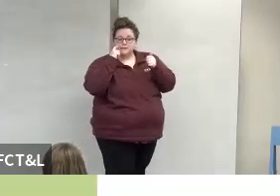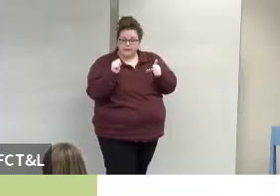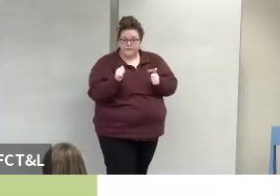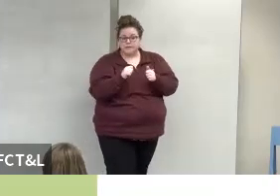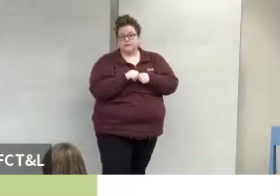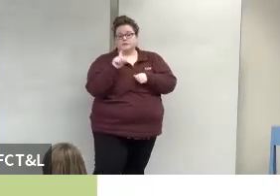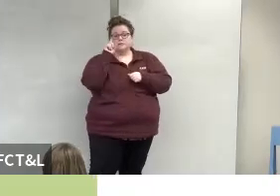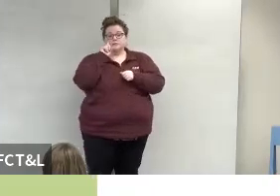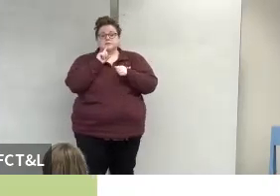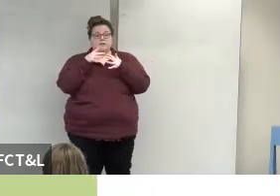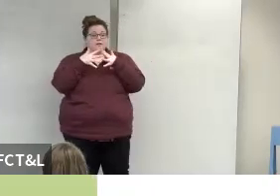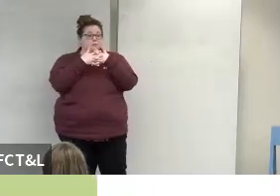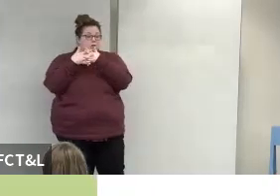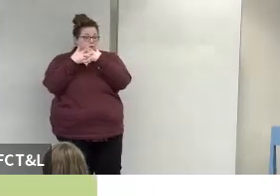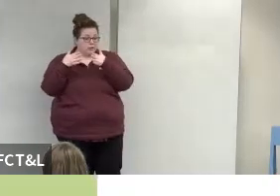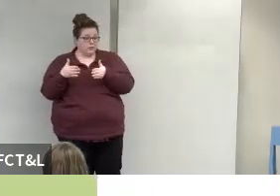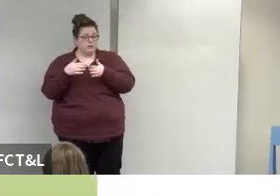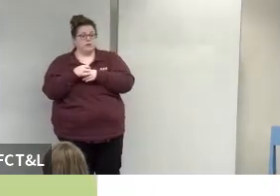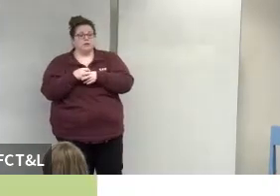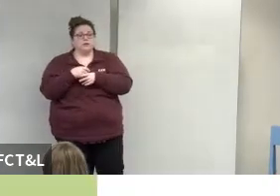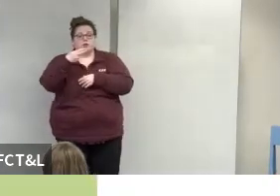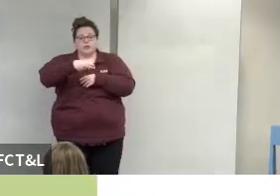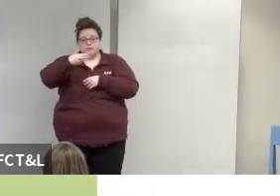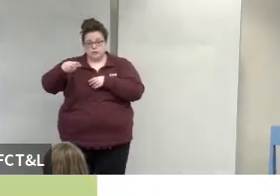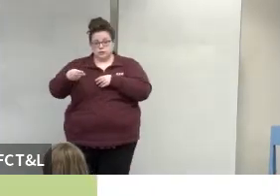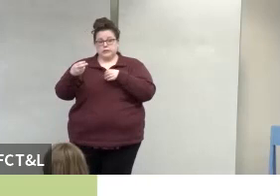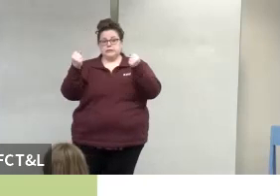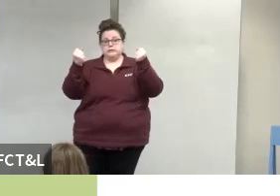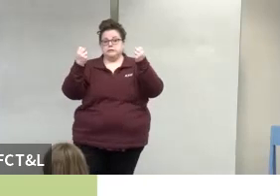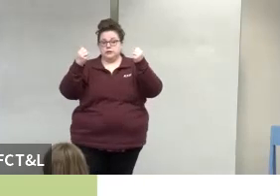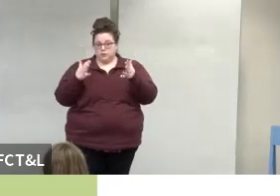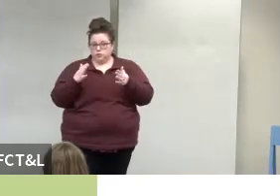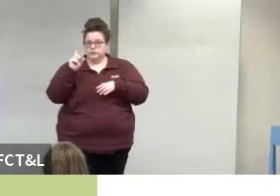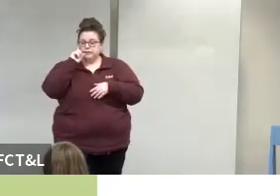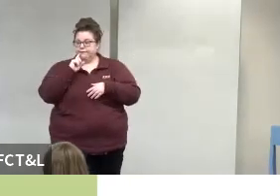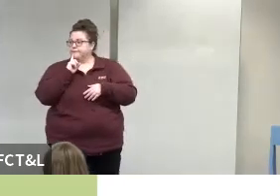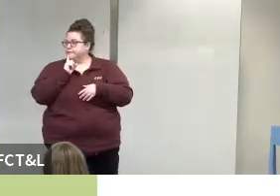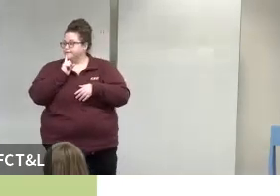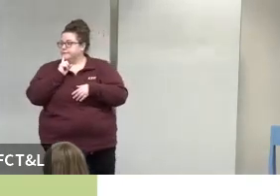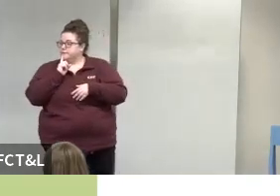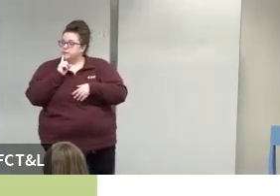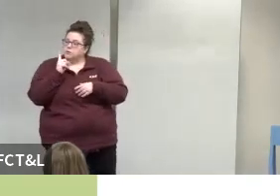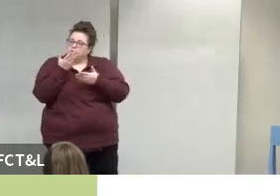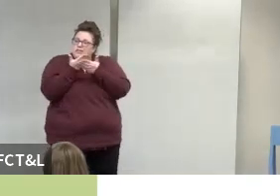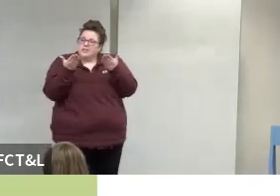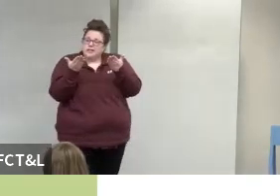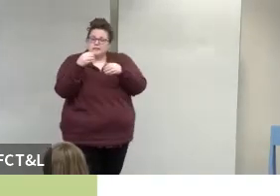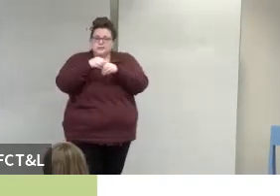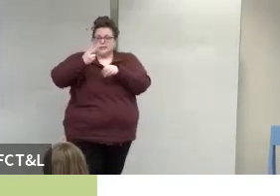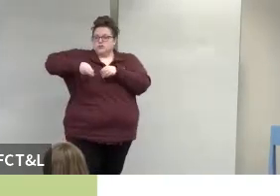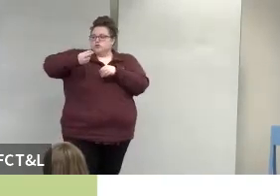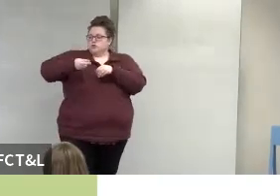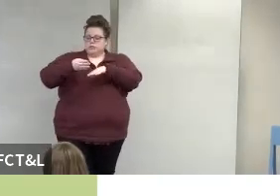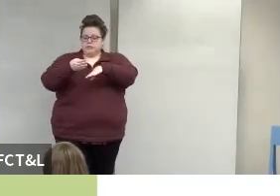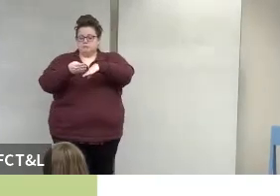deaf parents. So then you see seeing, deaf blind, late deafened, deaf American, hard of hearing, signer, and